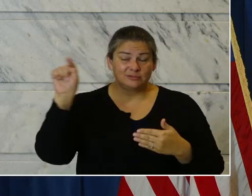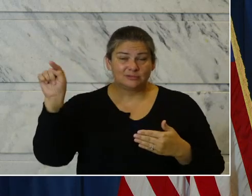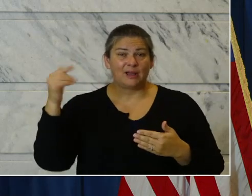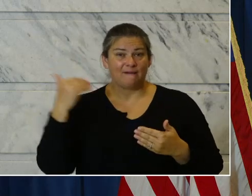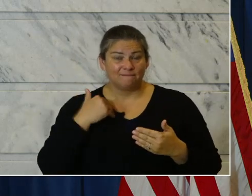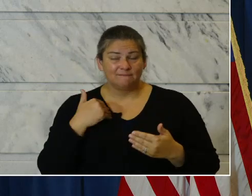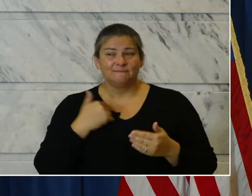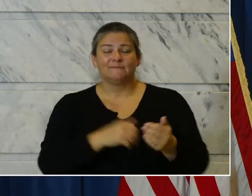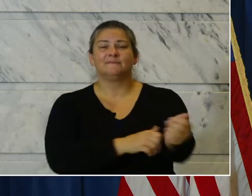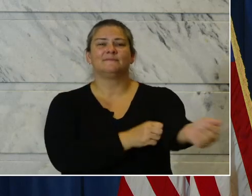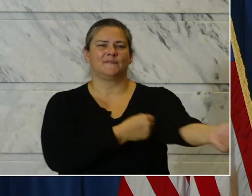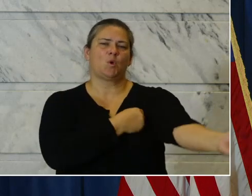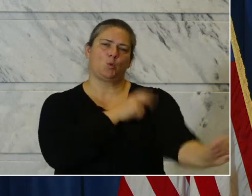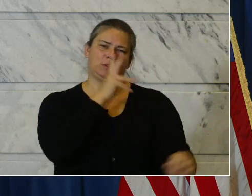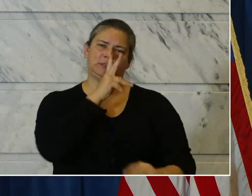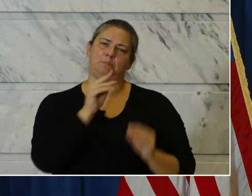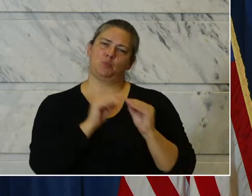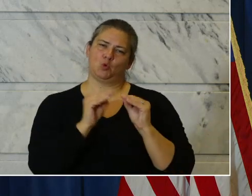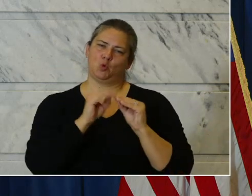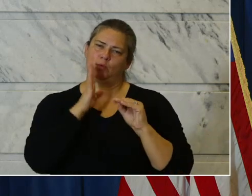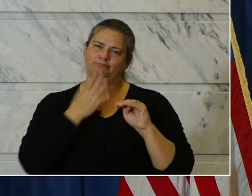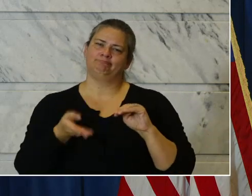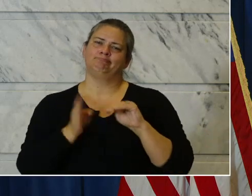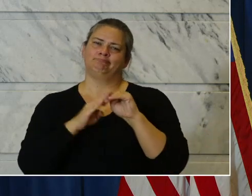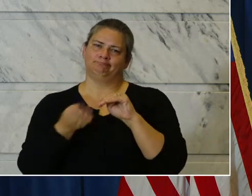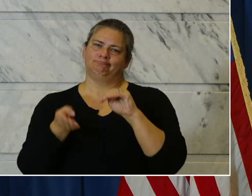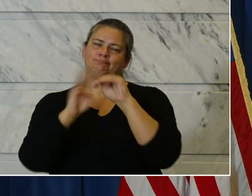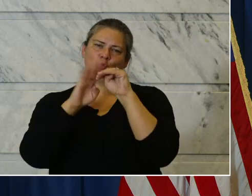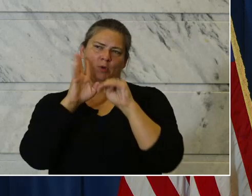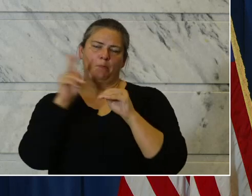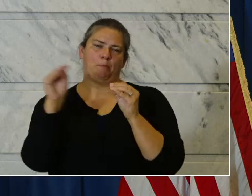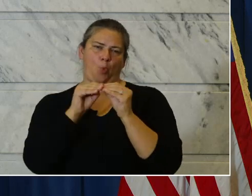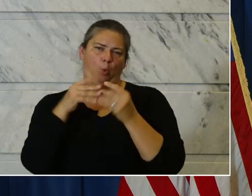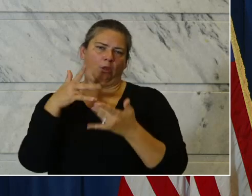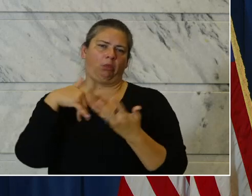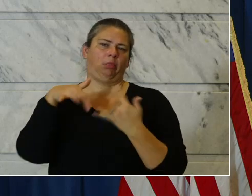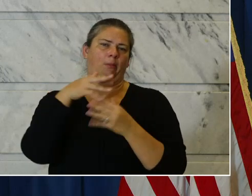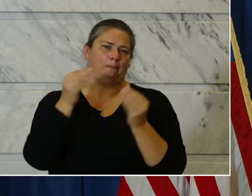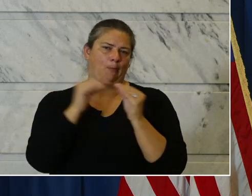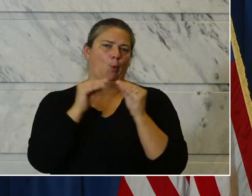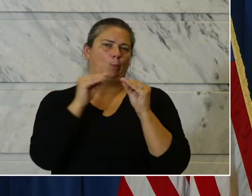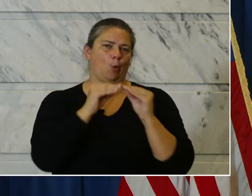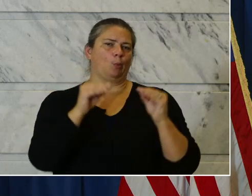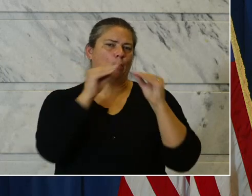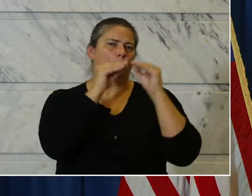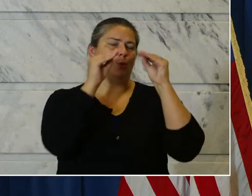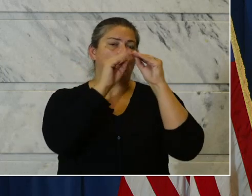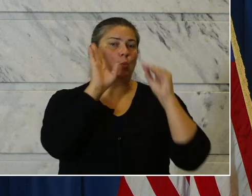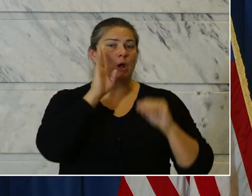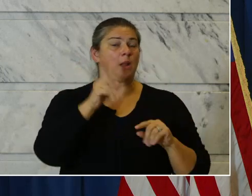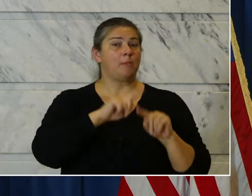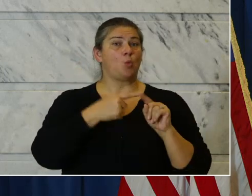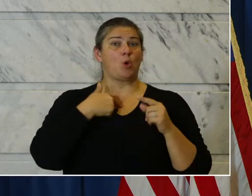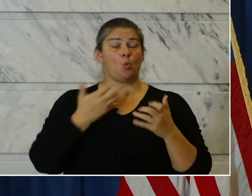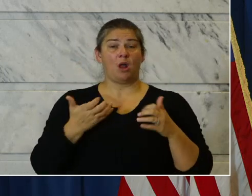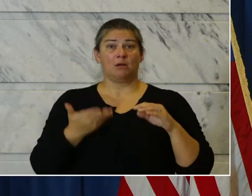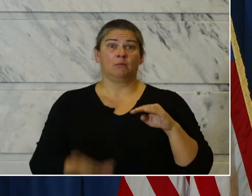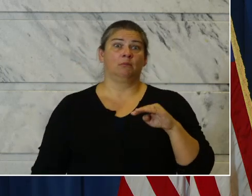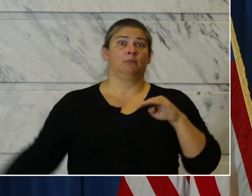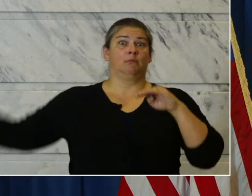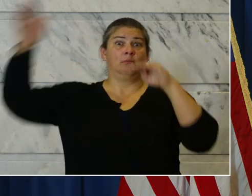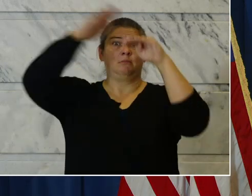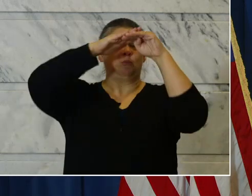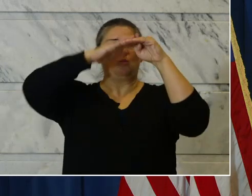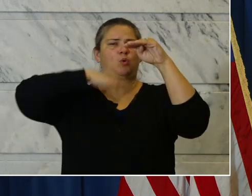on, we're going to see more cases, more contacts out there, more cases. But what we've got to do is try to reduce the number of new